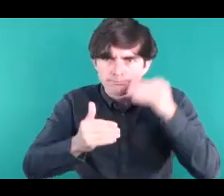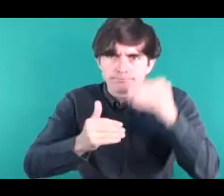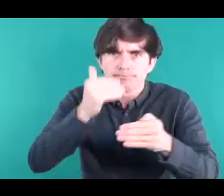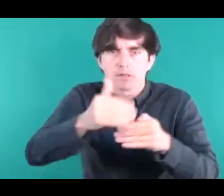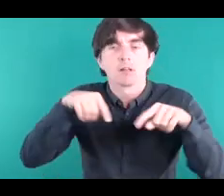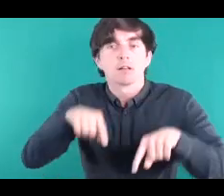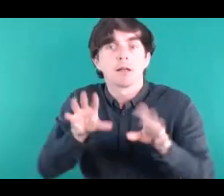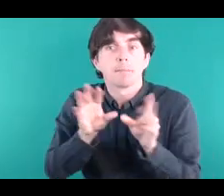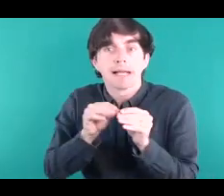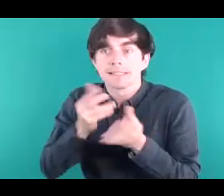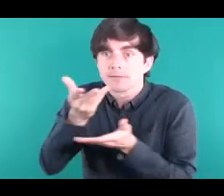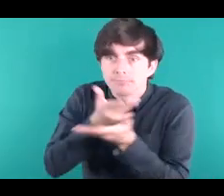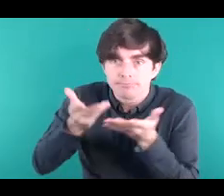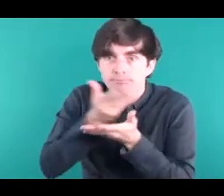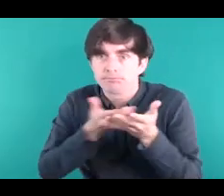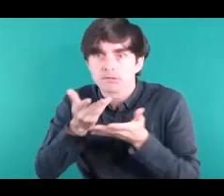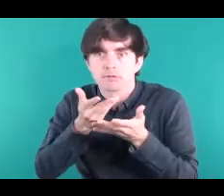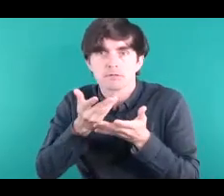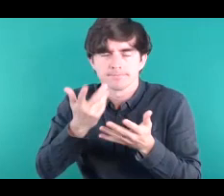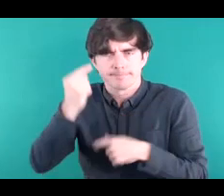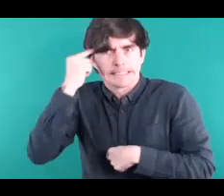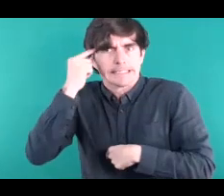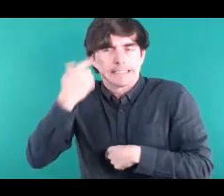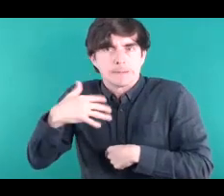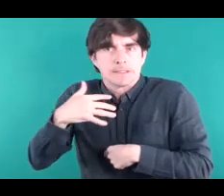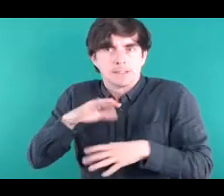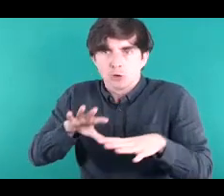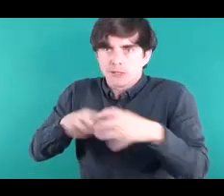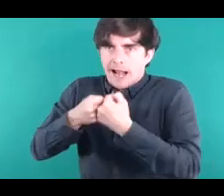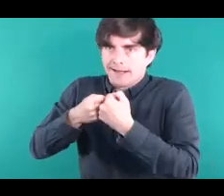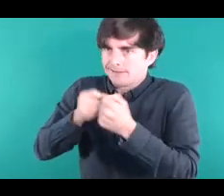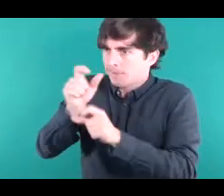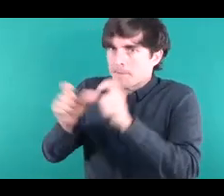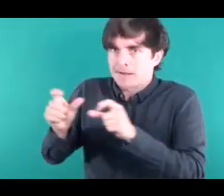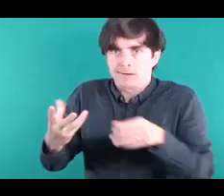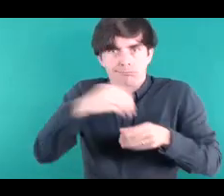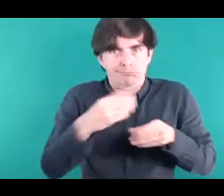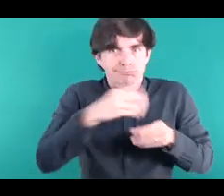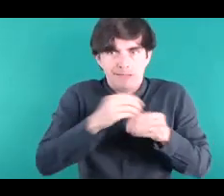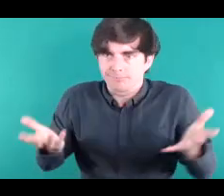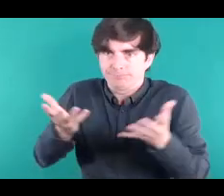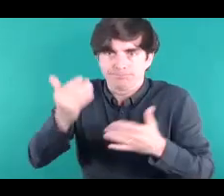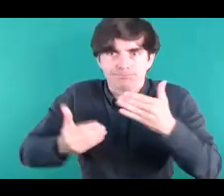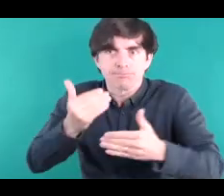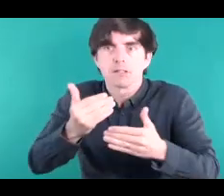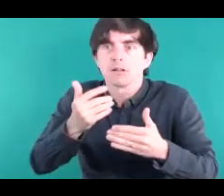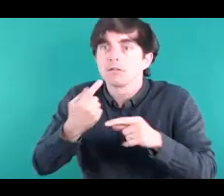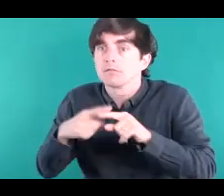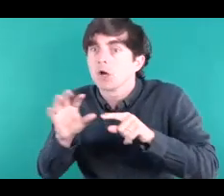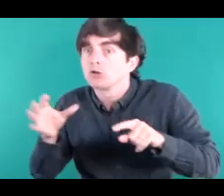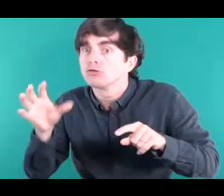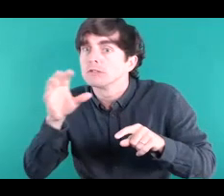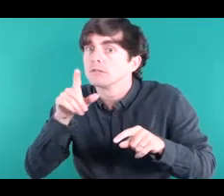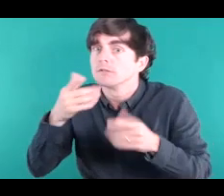ID system, basically because they cannot identify person with disability and channel the support they want to